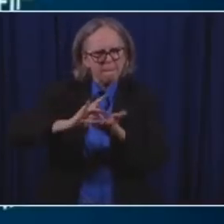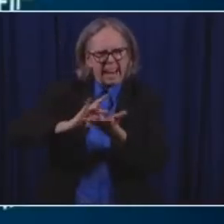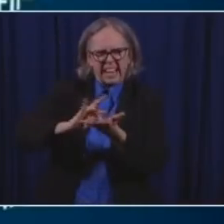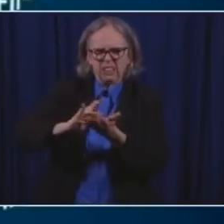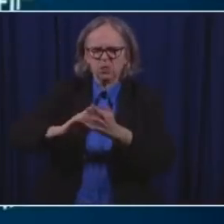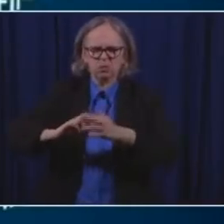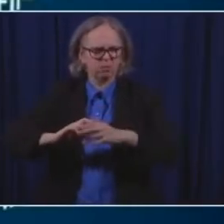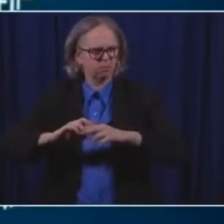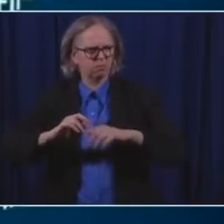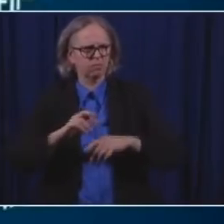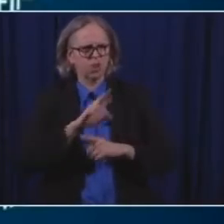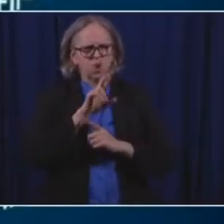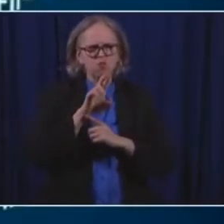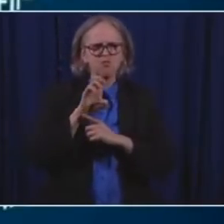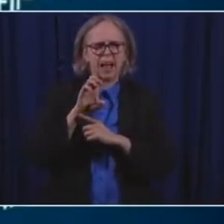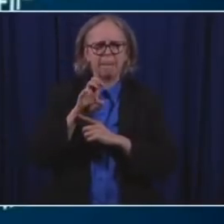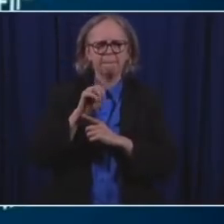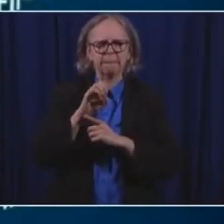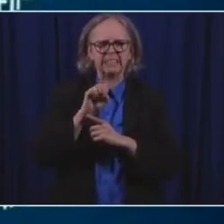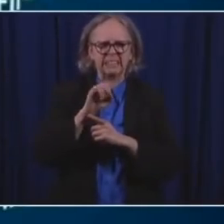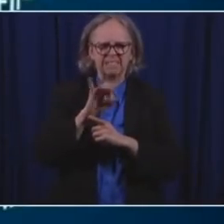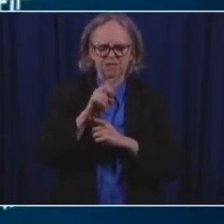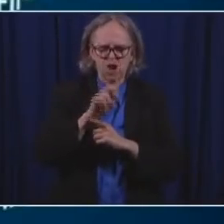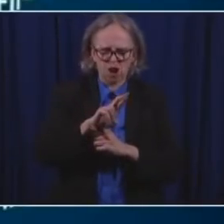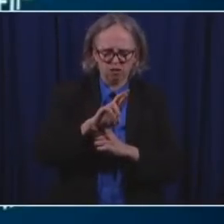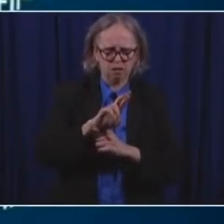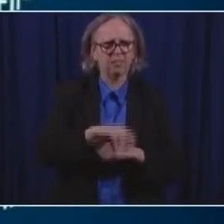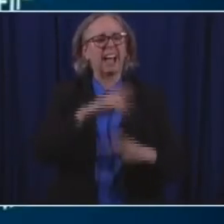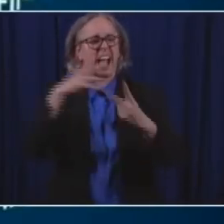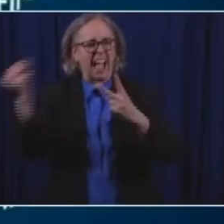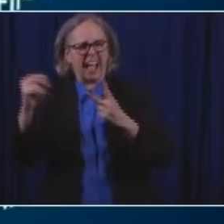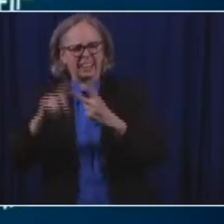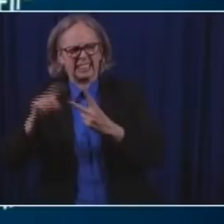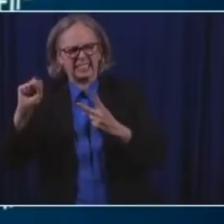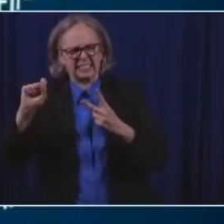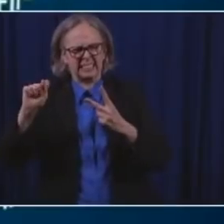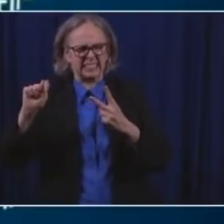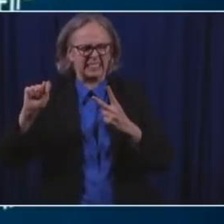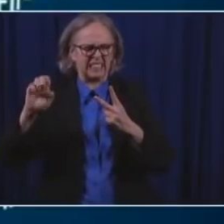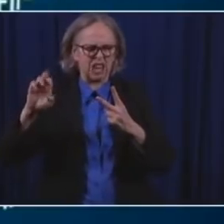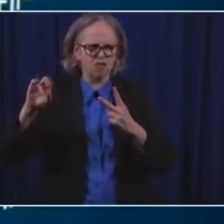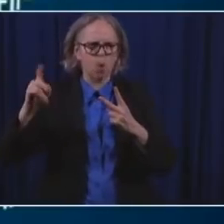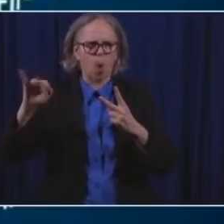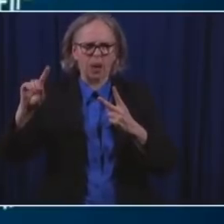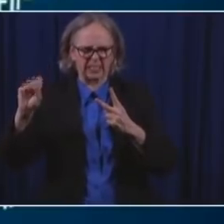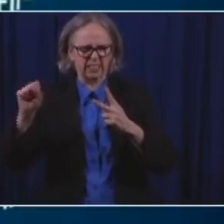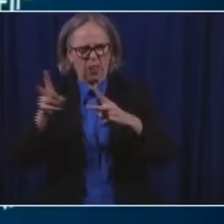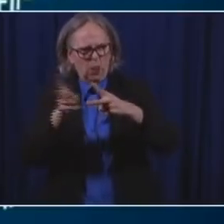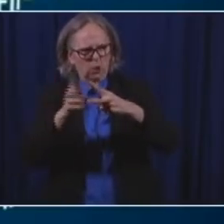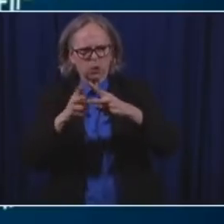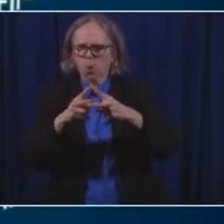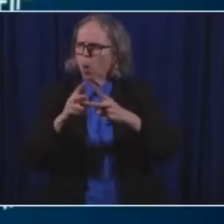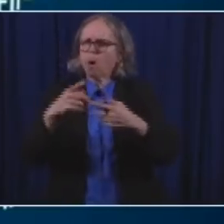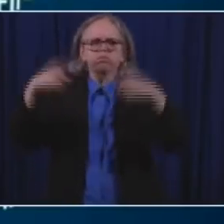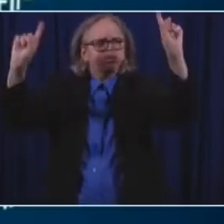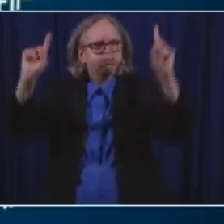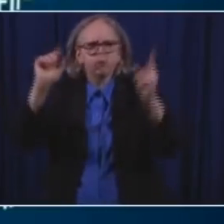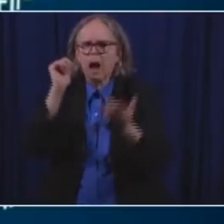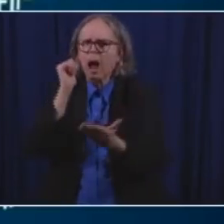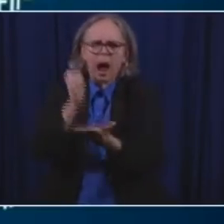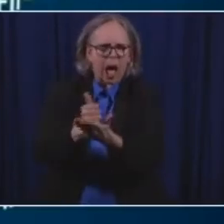steroids. Soon, as you previously stated, we are likely to have another major weapon against defeating this